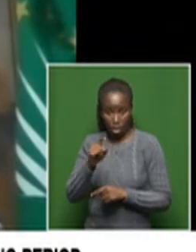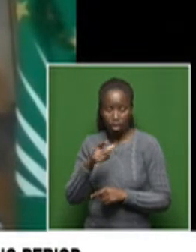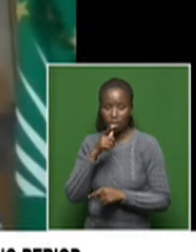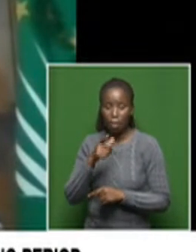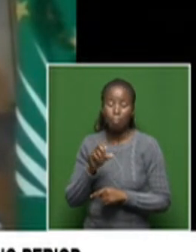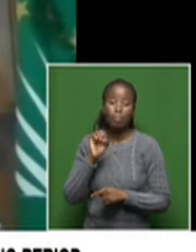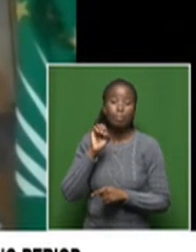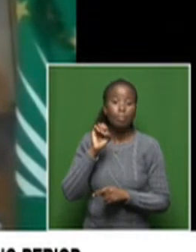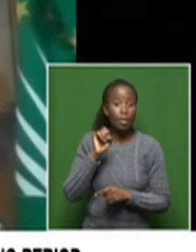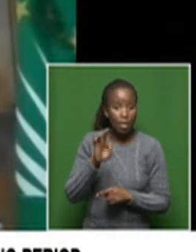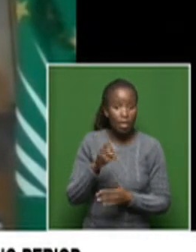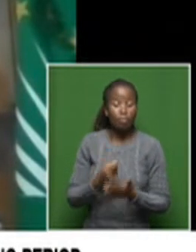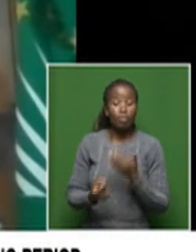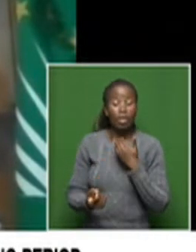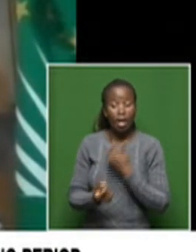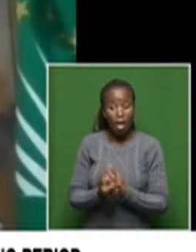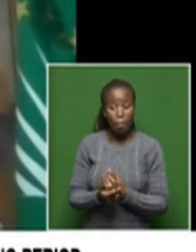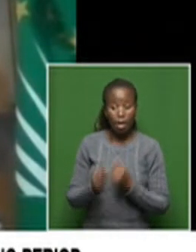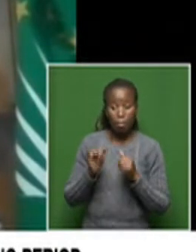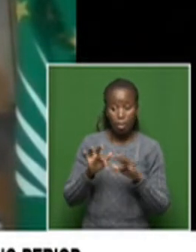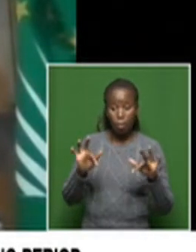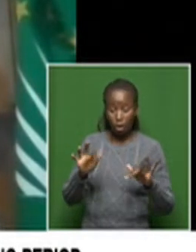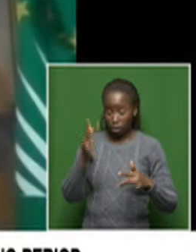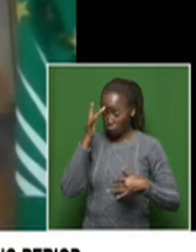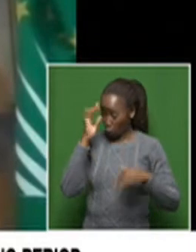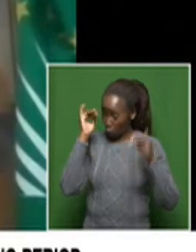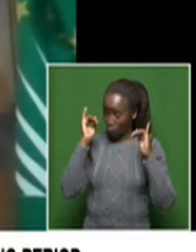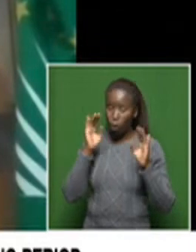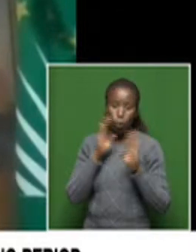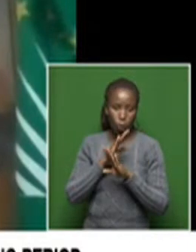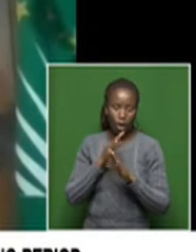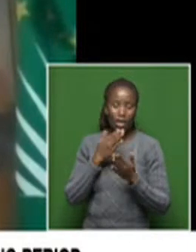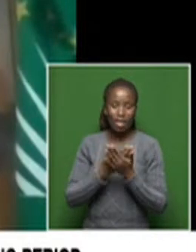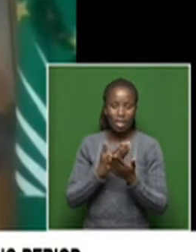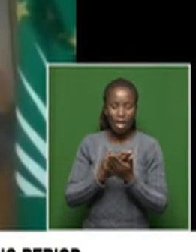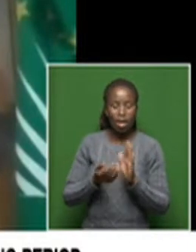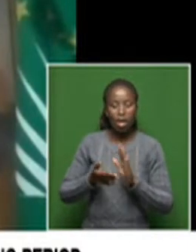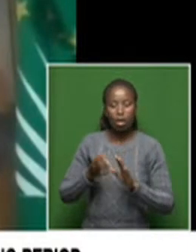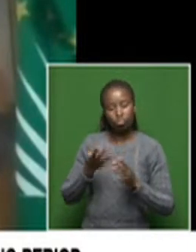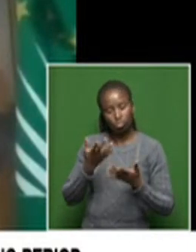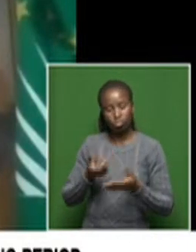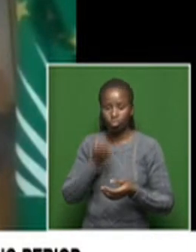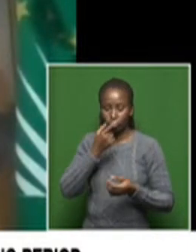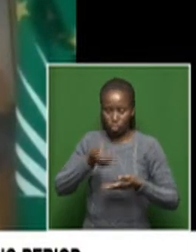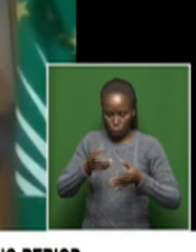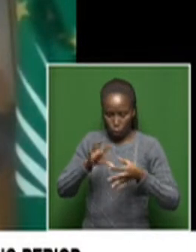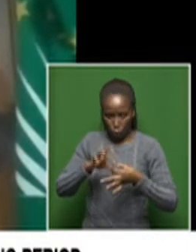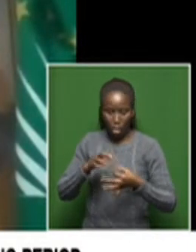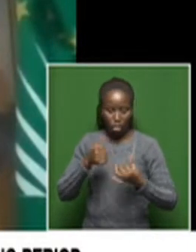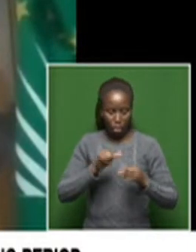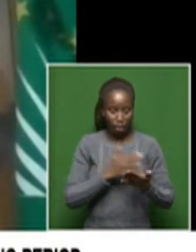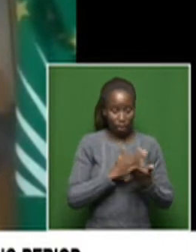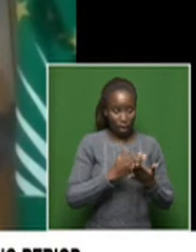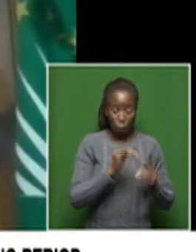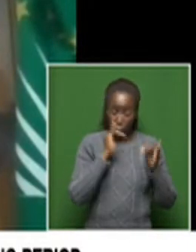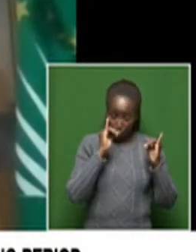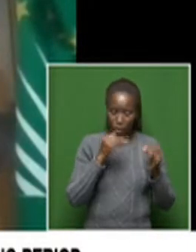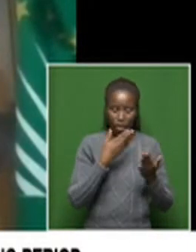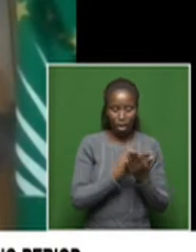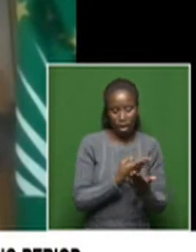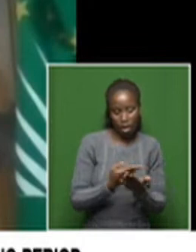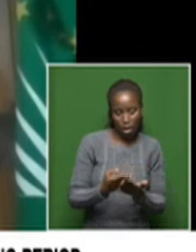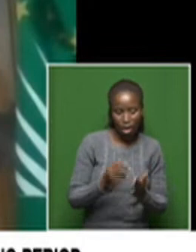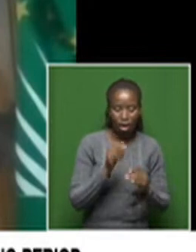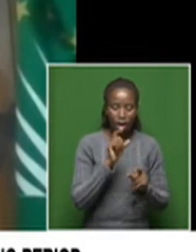non-urgent surgeries would have to be postponed so that we can pay attention to what needs to be done now. Another area that we want to